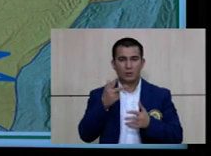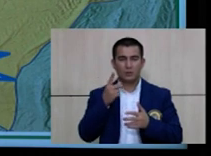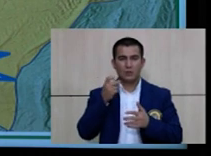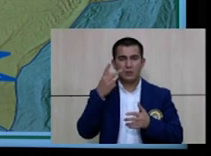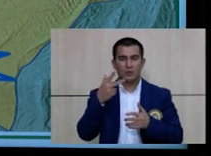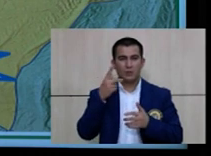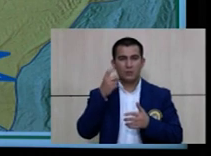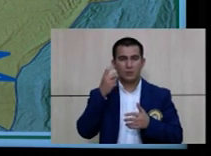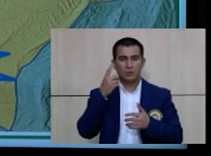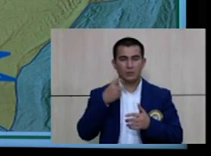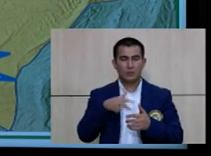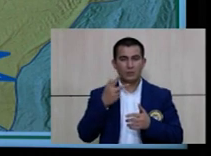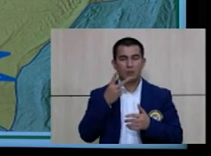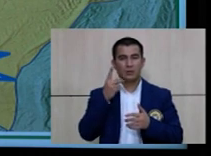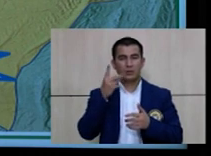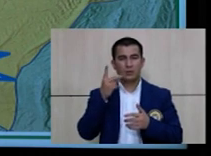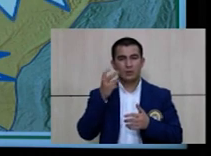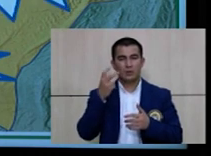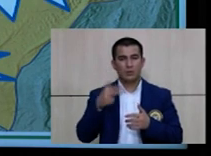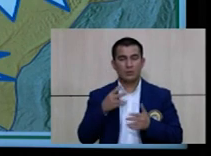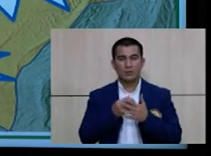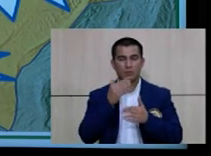133-230 mm tashkil etadi.